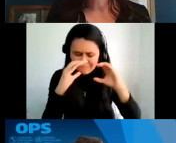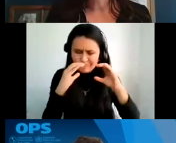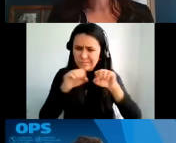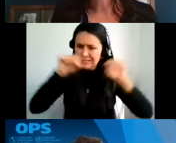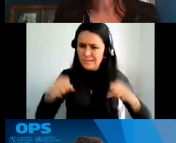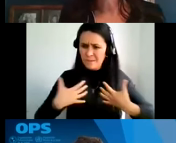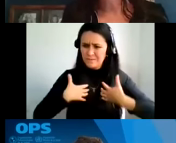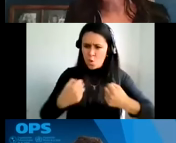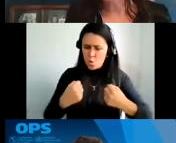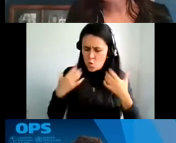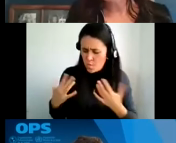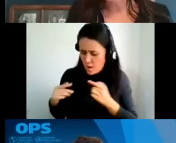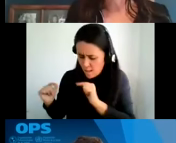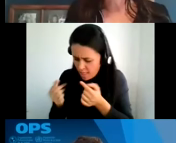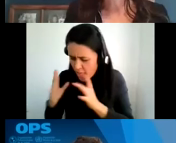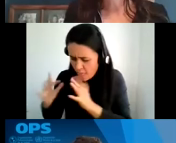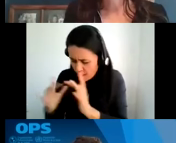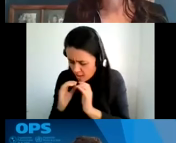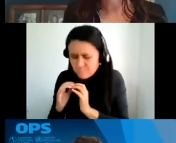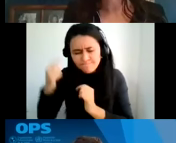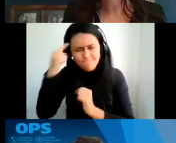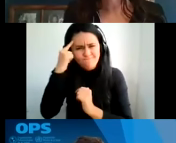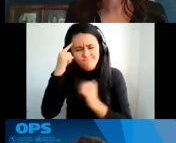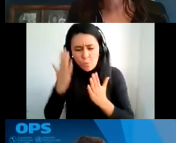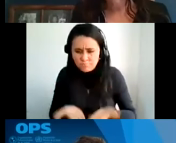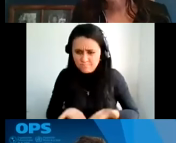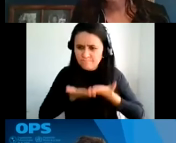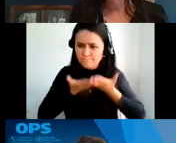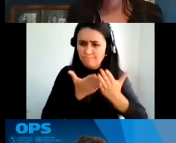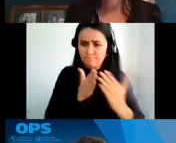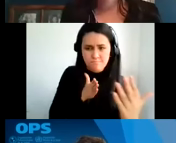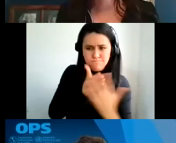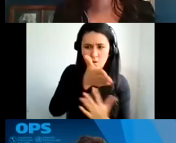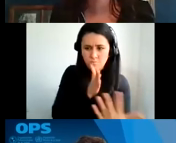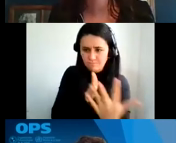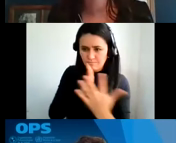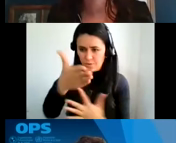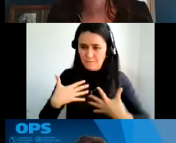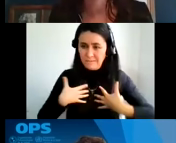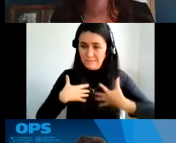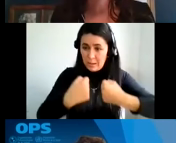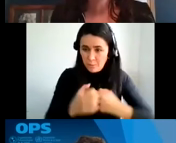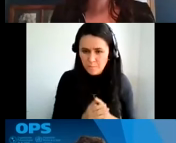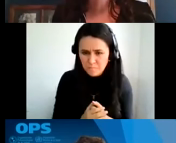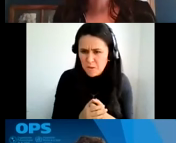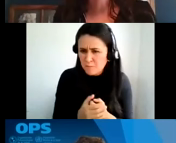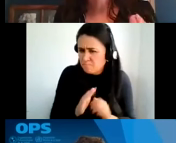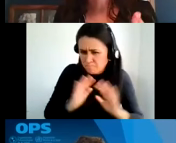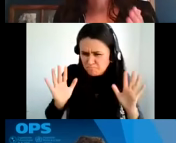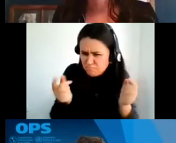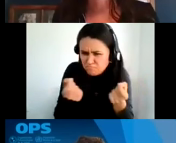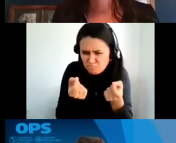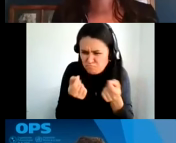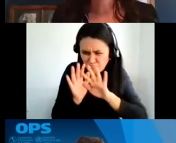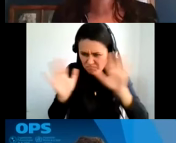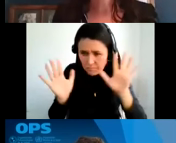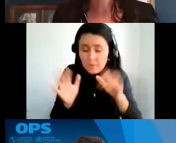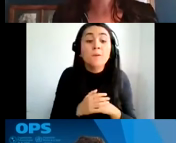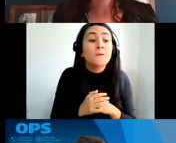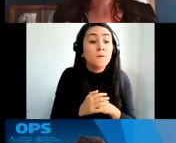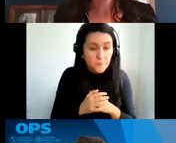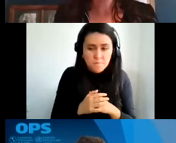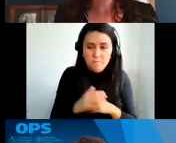health systems that makes it more difficult to address these different barriers to access. I just wanted to conclude